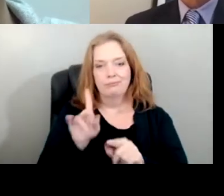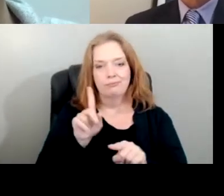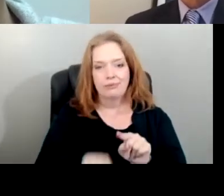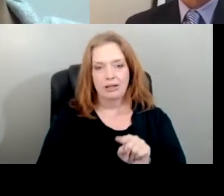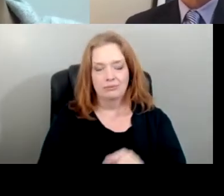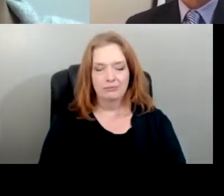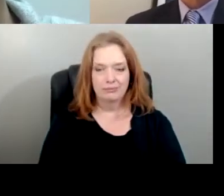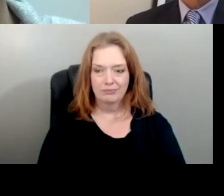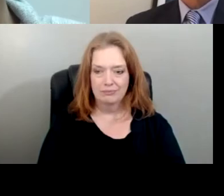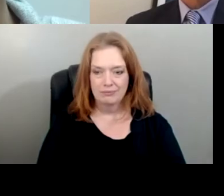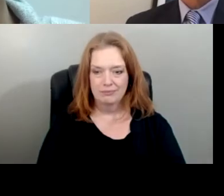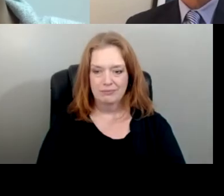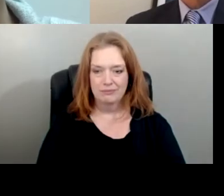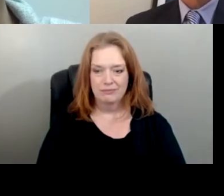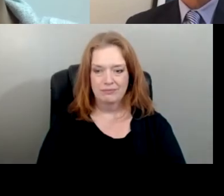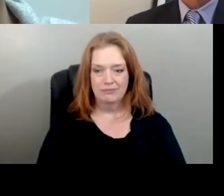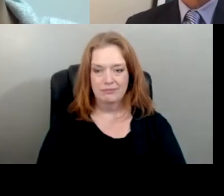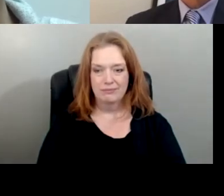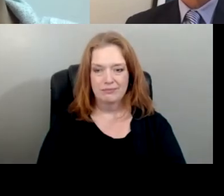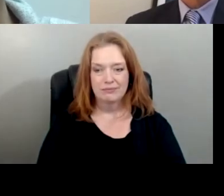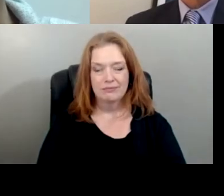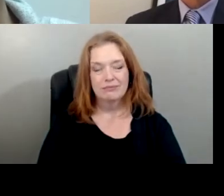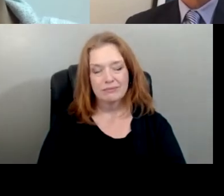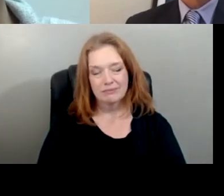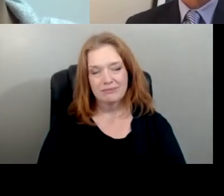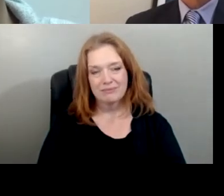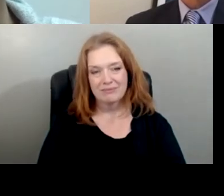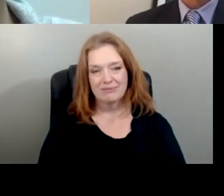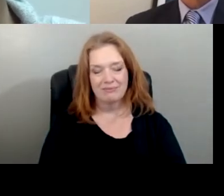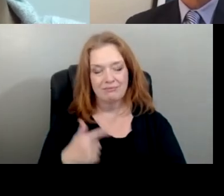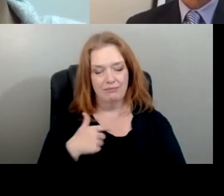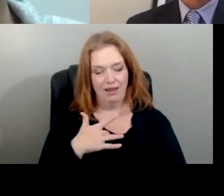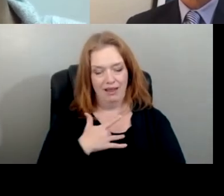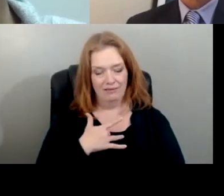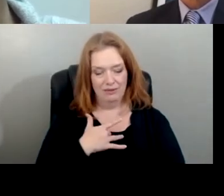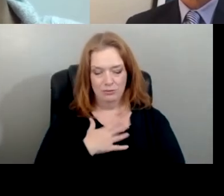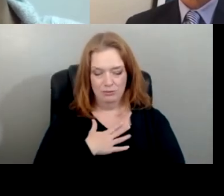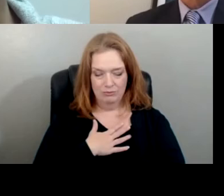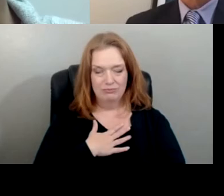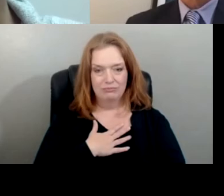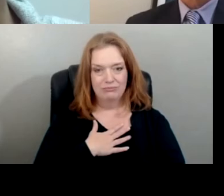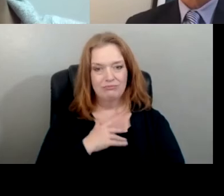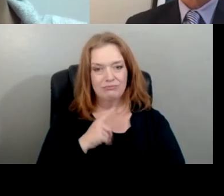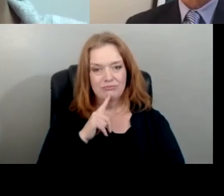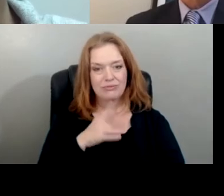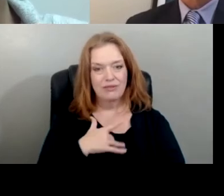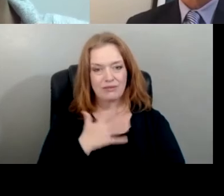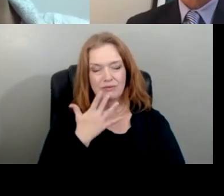I feel fortunate as on this project. I feel like in all